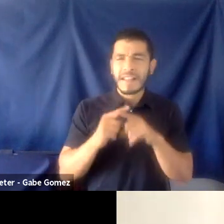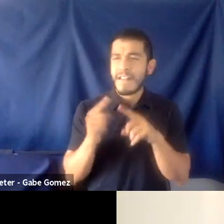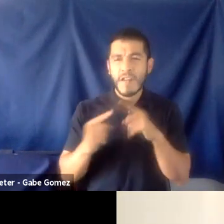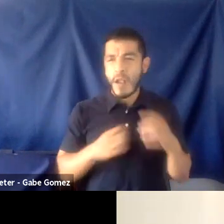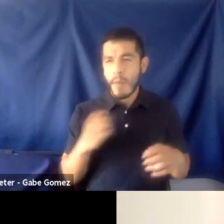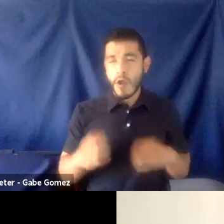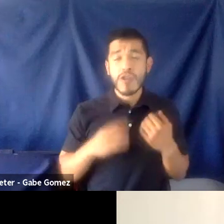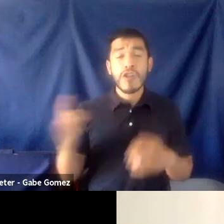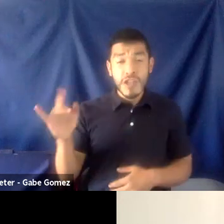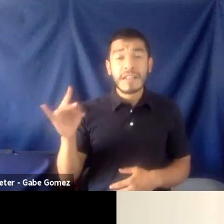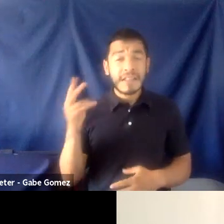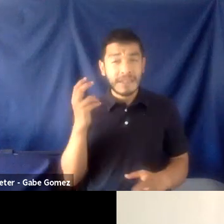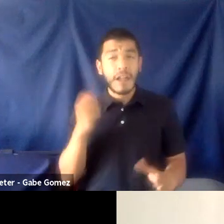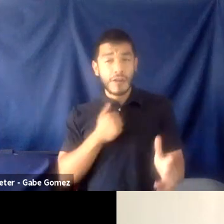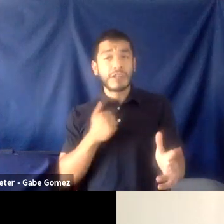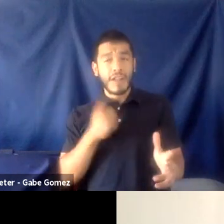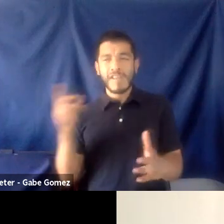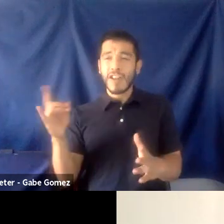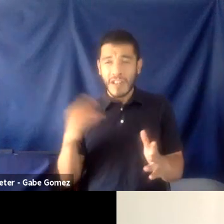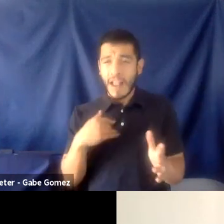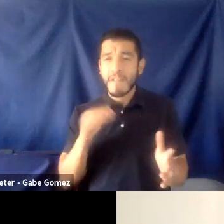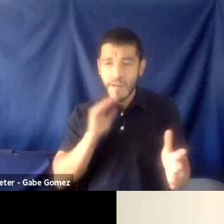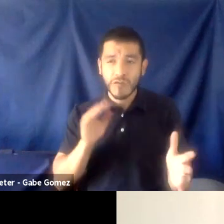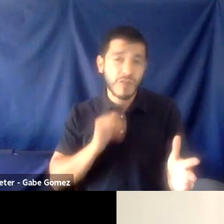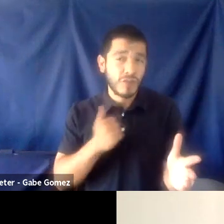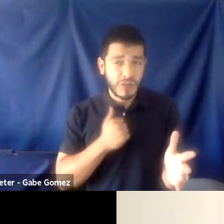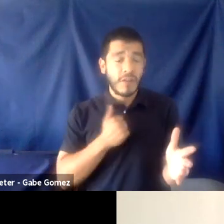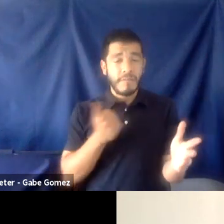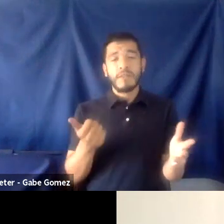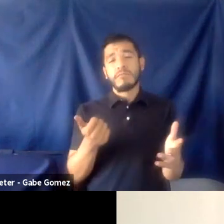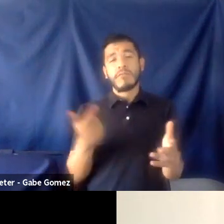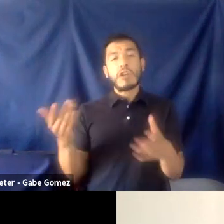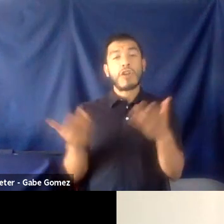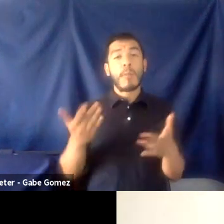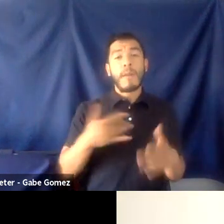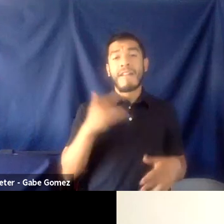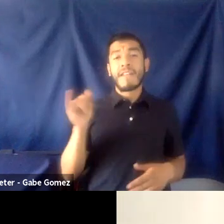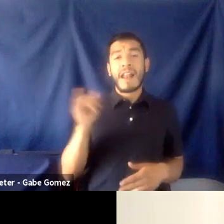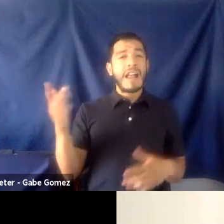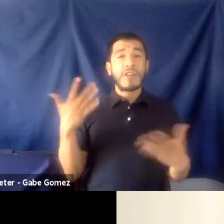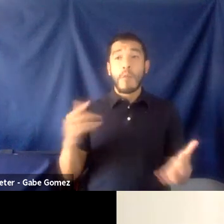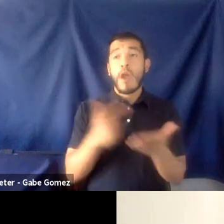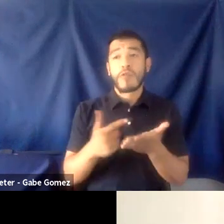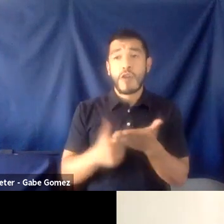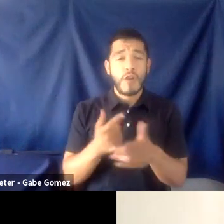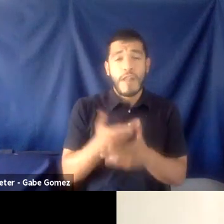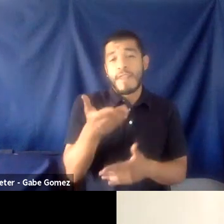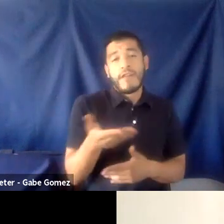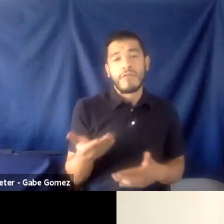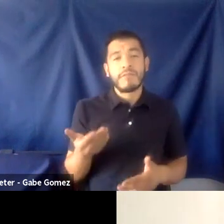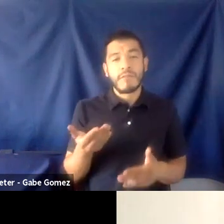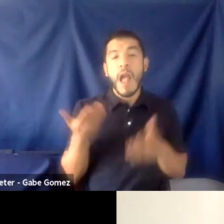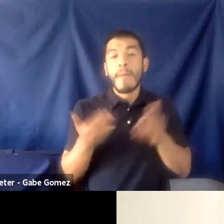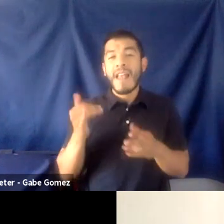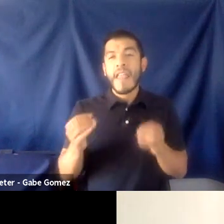have doubts. She did have frustrations. She probably felt like, she didn't want to talk about them at the moment. I think that's maybe more